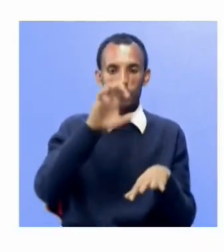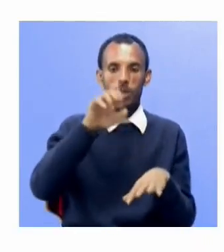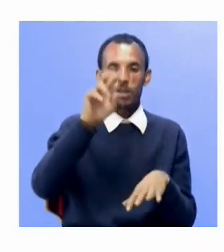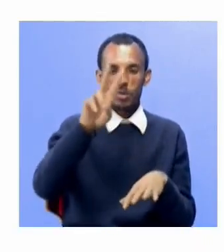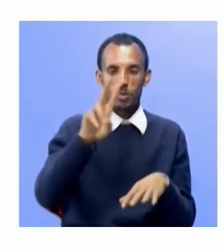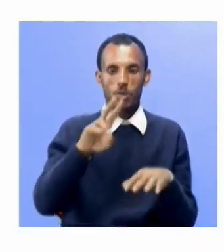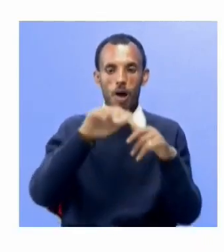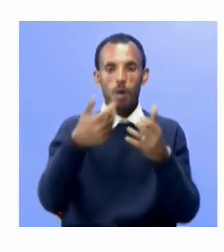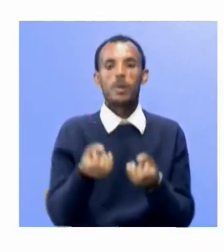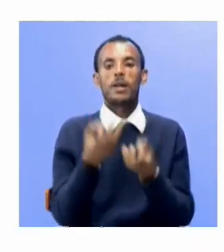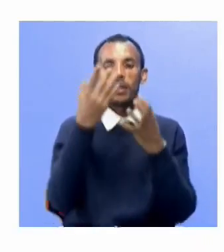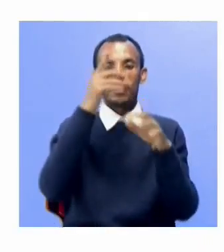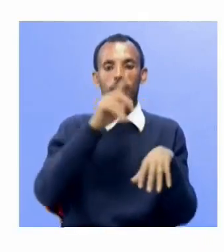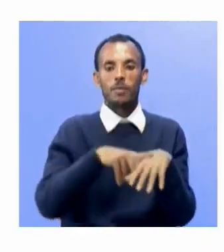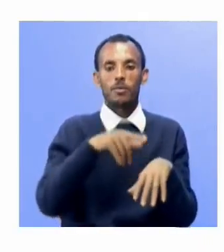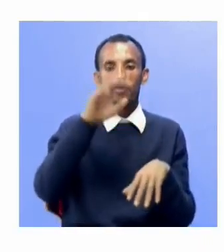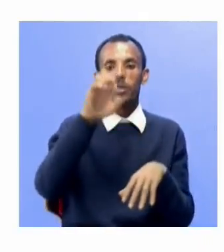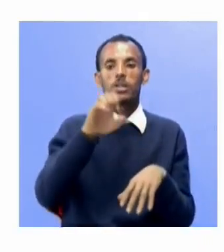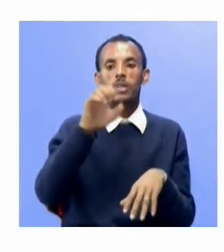43, and 45.